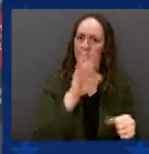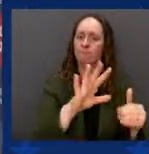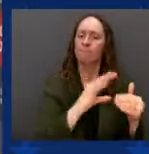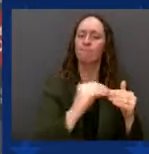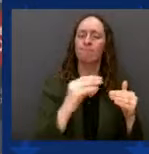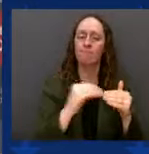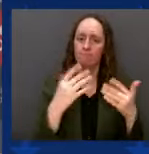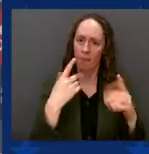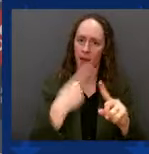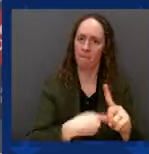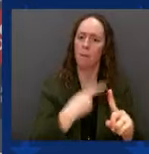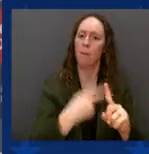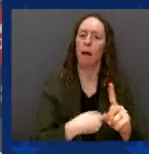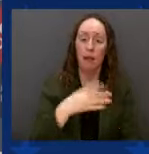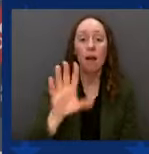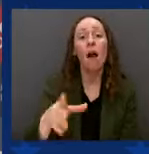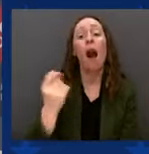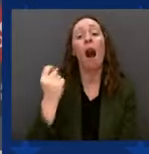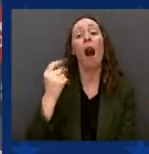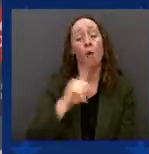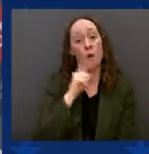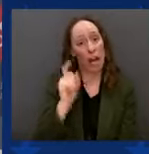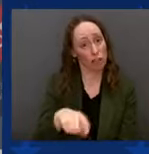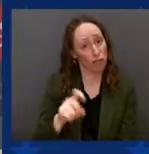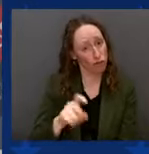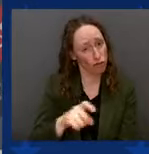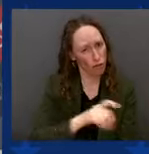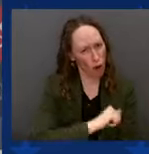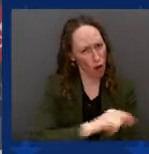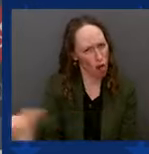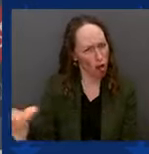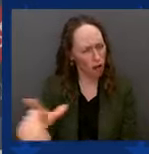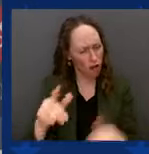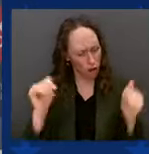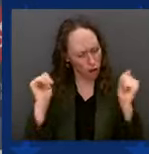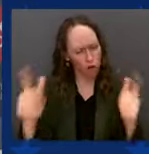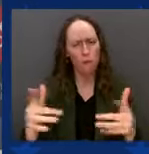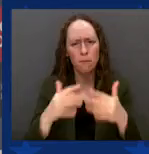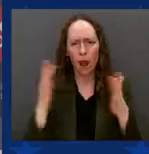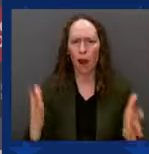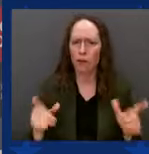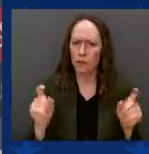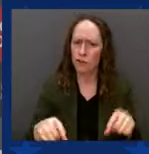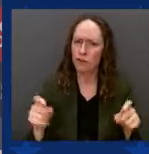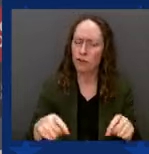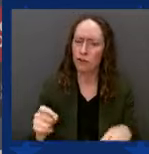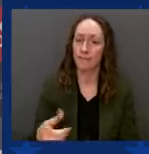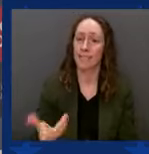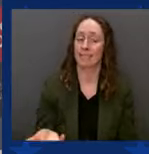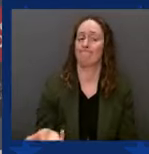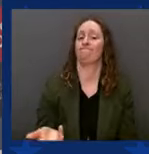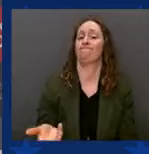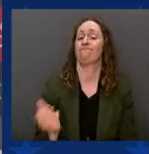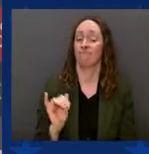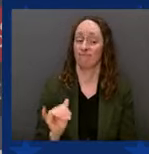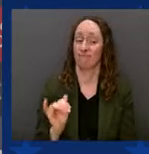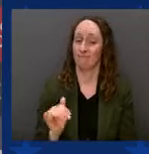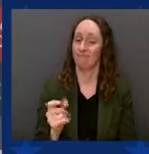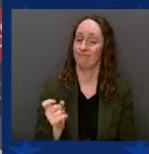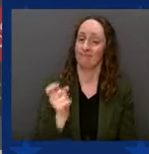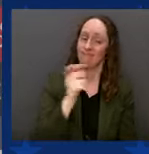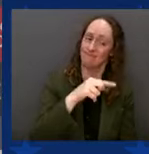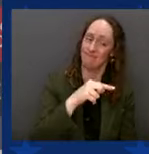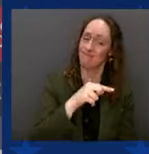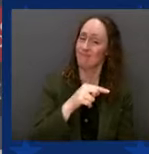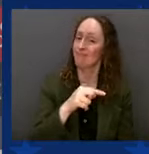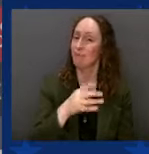to $35 a month. But my friends and other team knocked it out. I didn't have the votes. I lost by a couple votes.